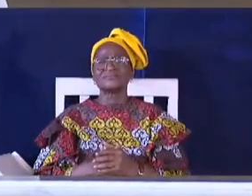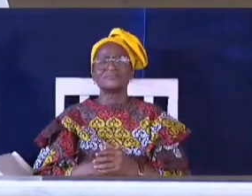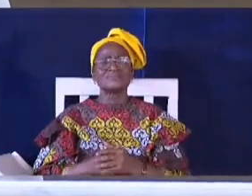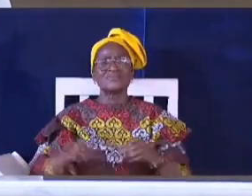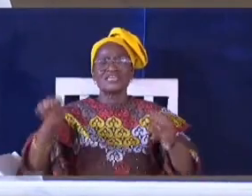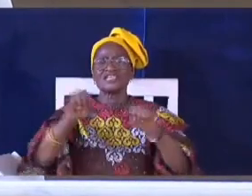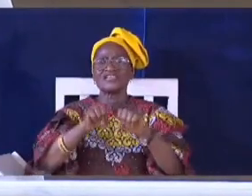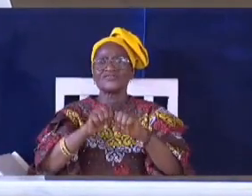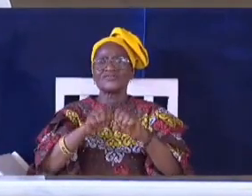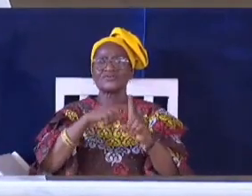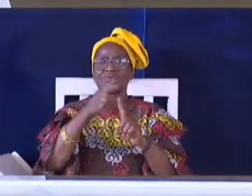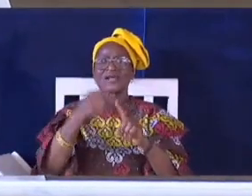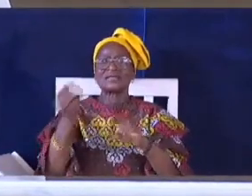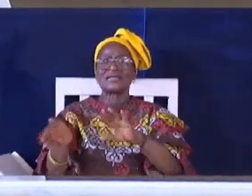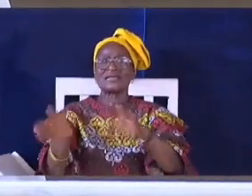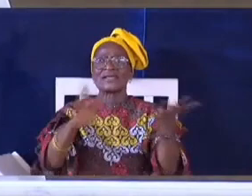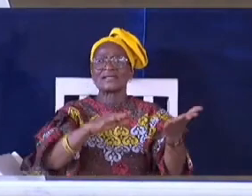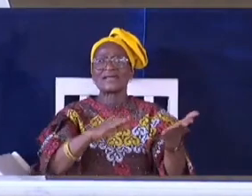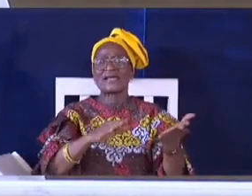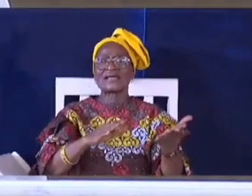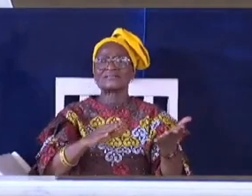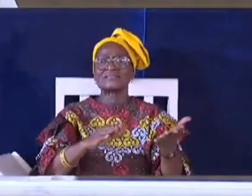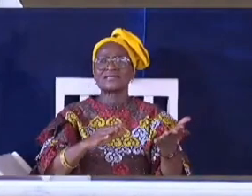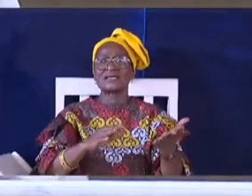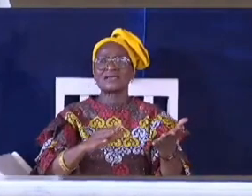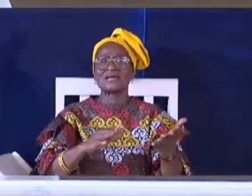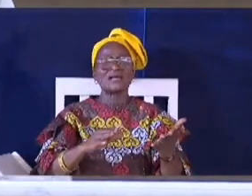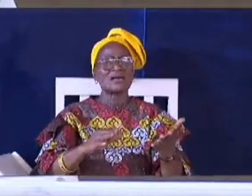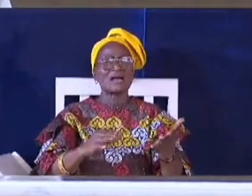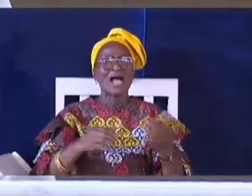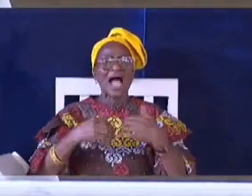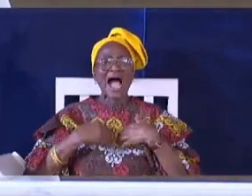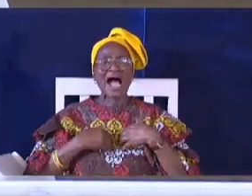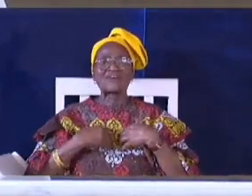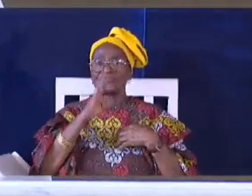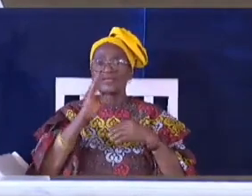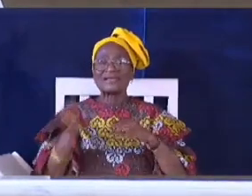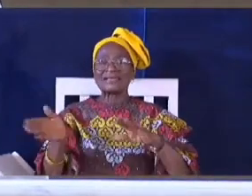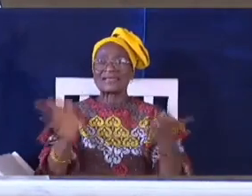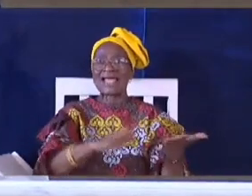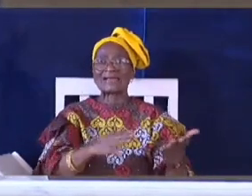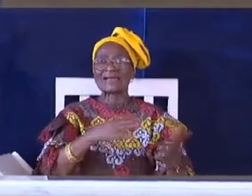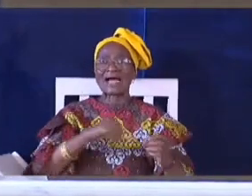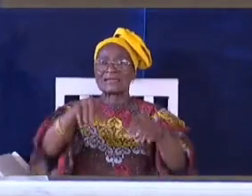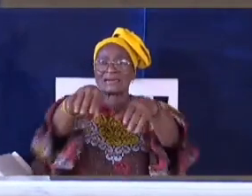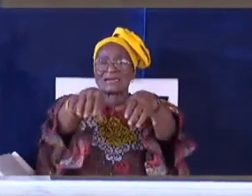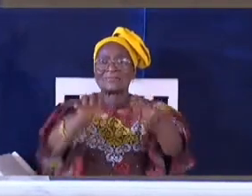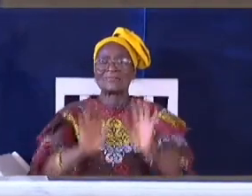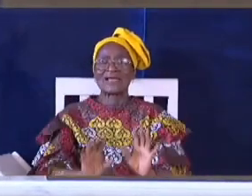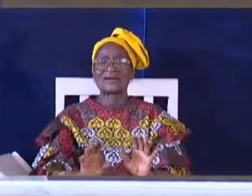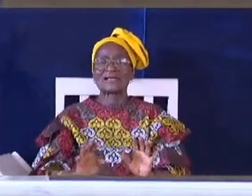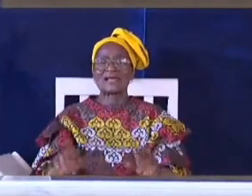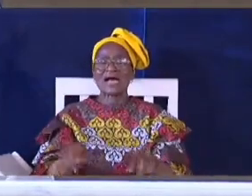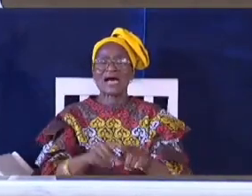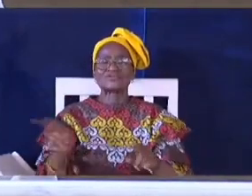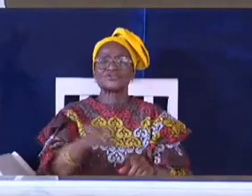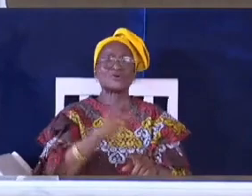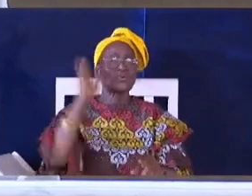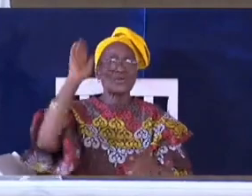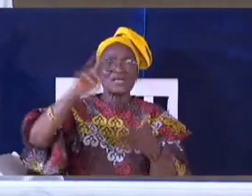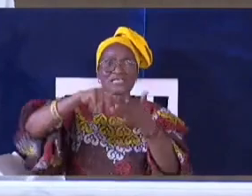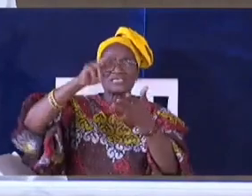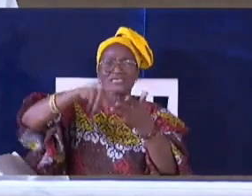Even when the dead have been dead and buried, as you will read in John